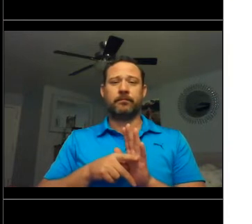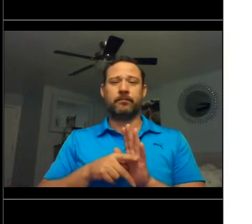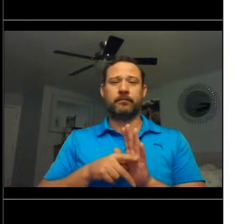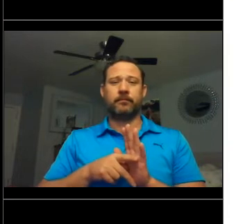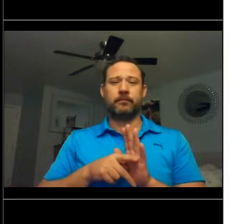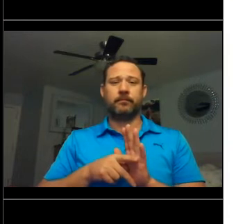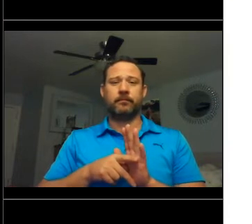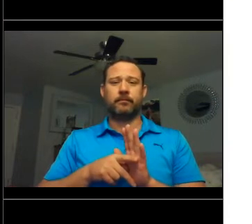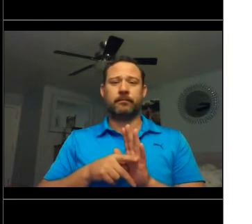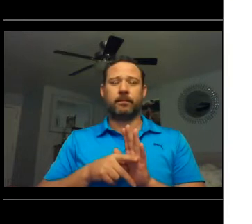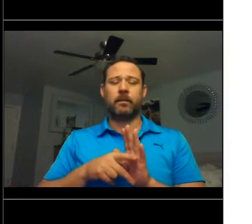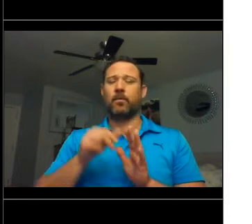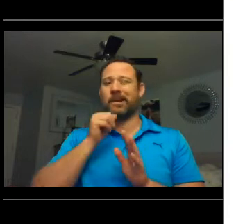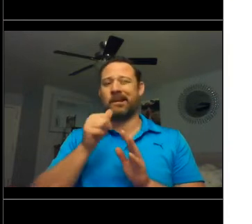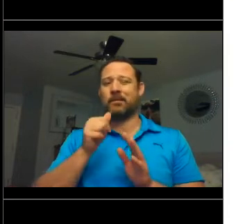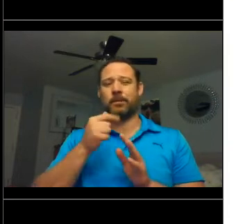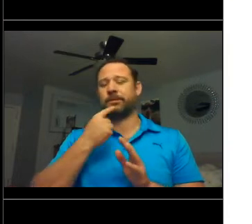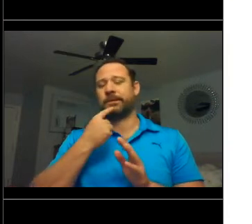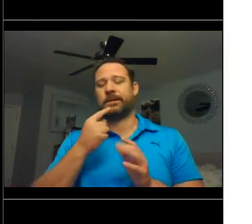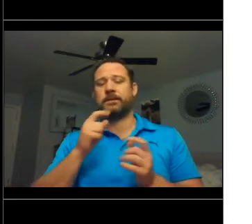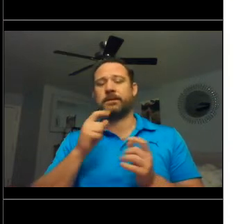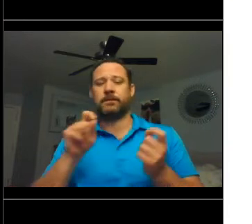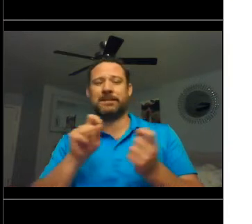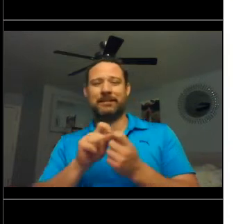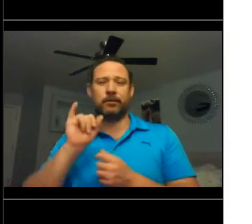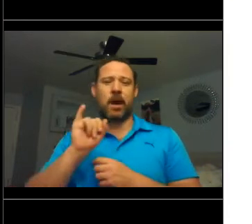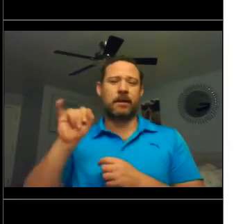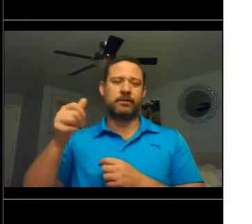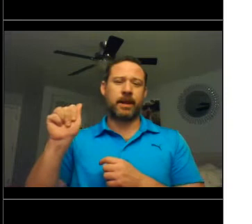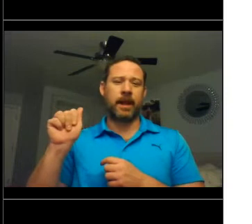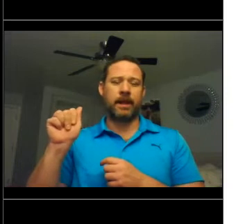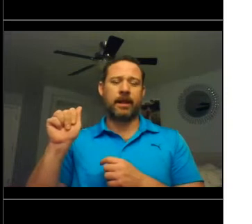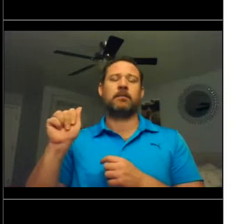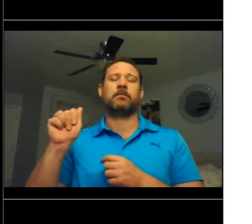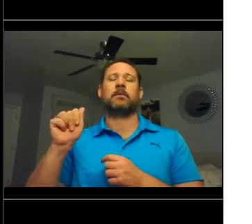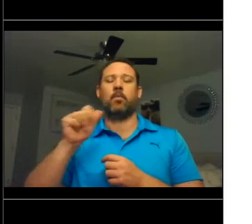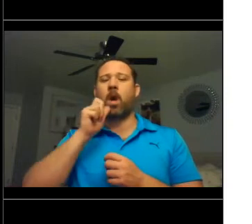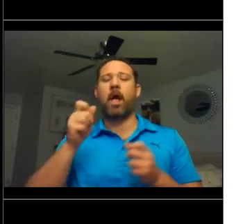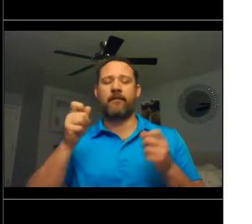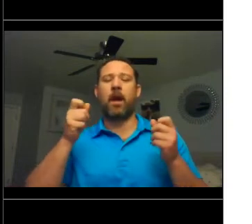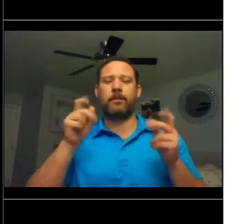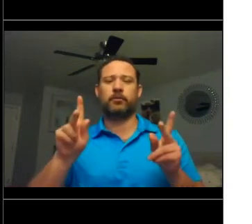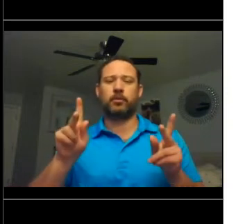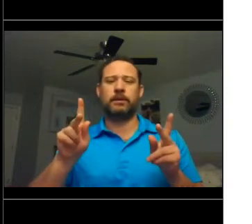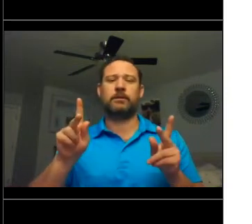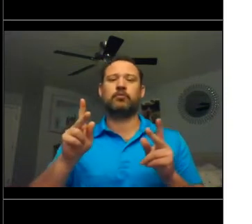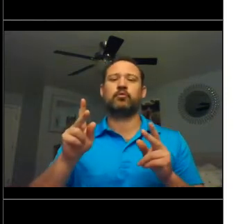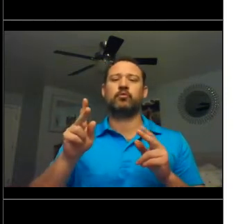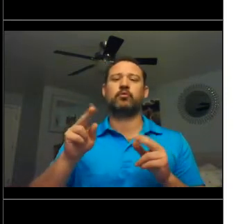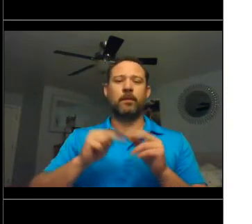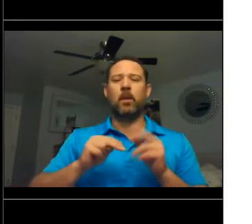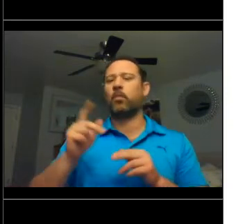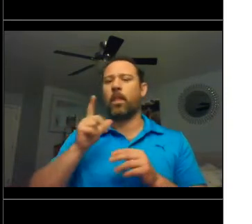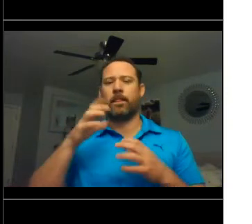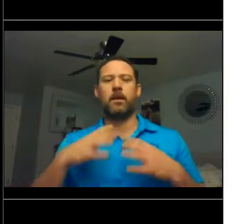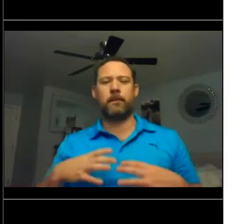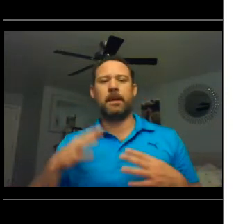it's specific to IIJA, and we'll have an opportunity to build this out with what the community determines on